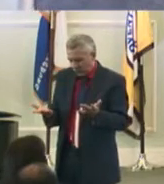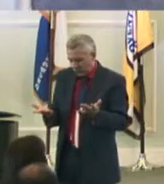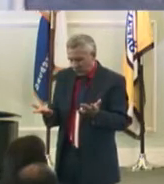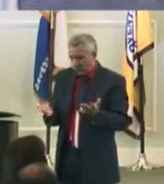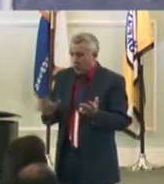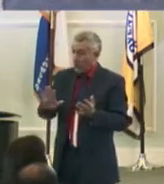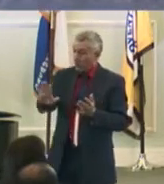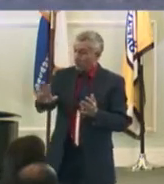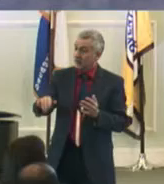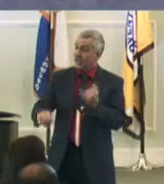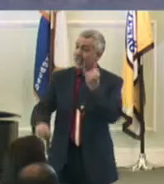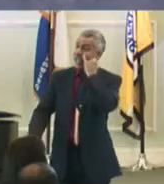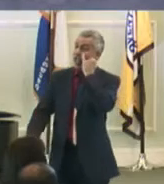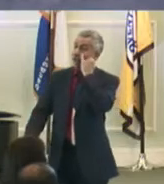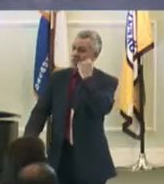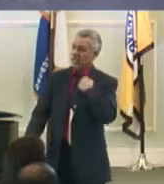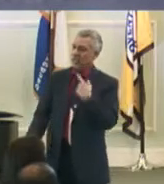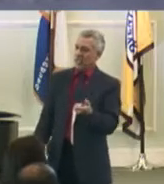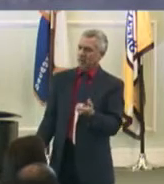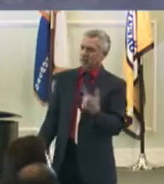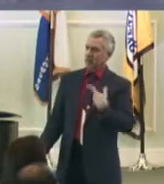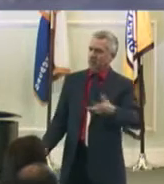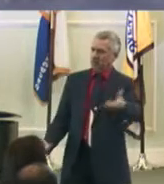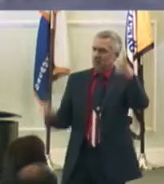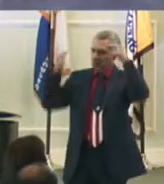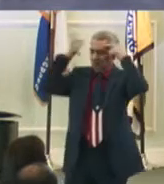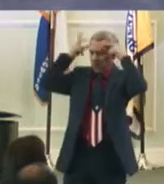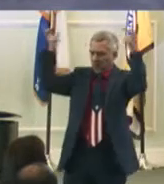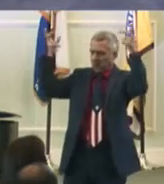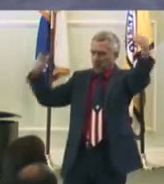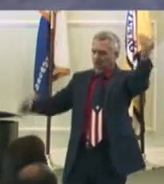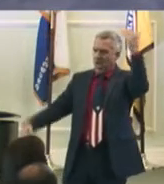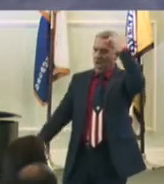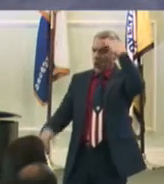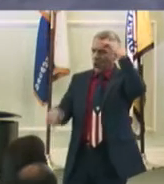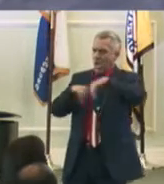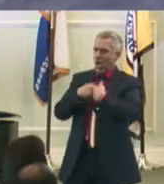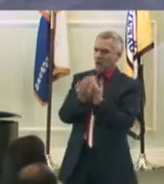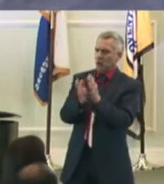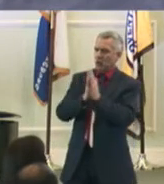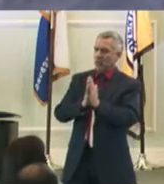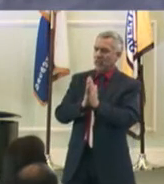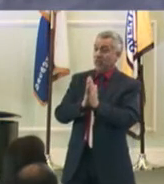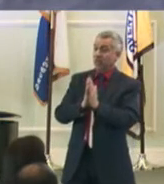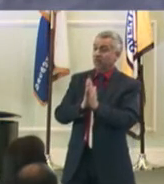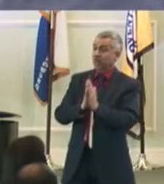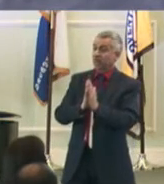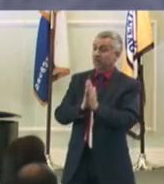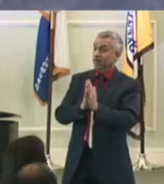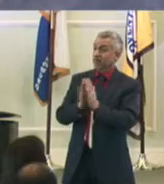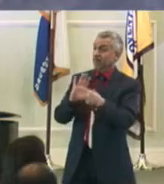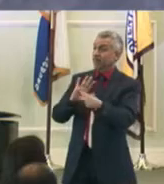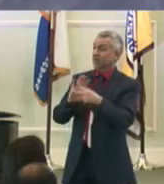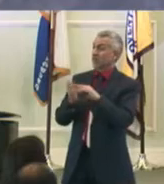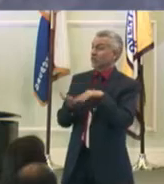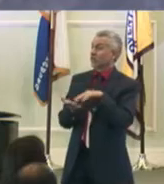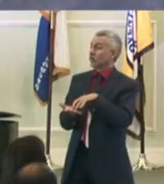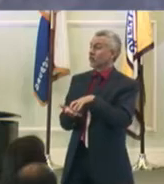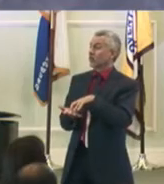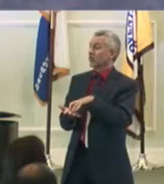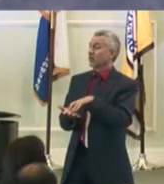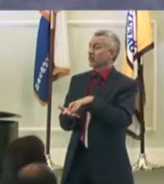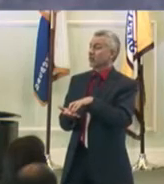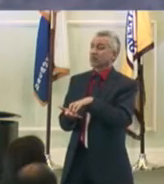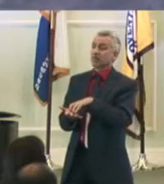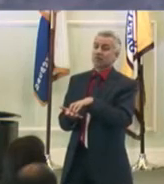it. In their moments of vulnerability, those were the powerful moments in the ministry of the disciples. Teach